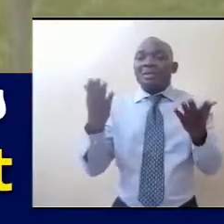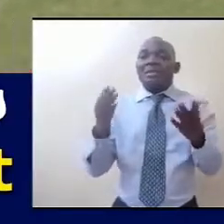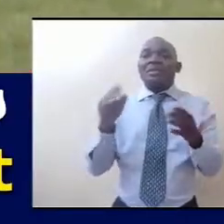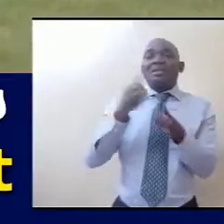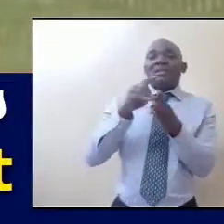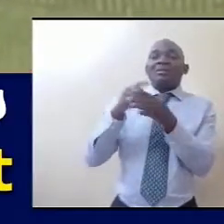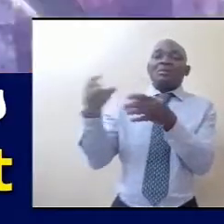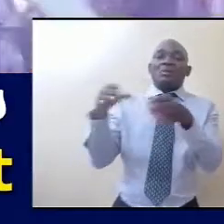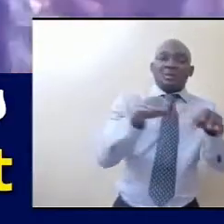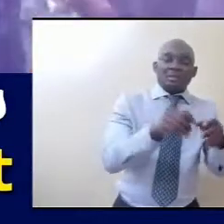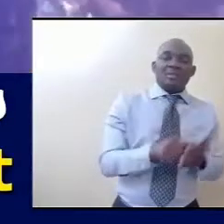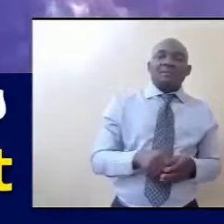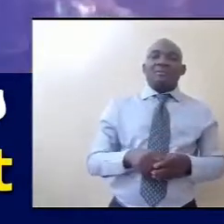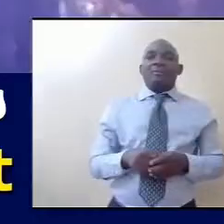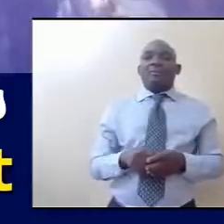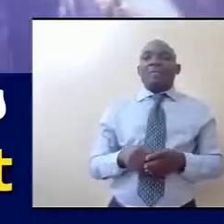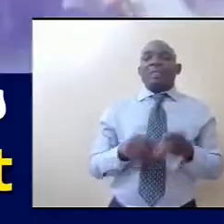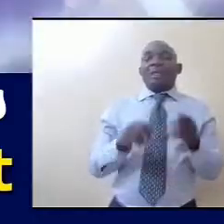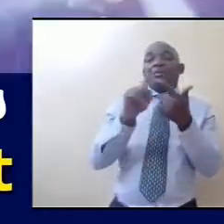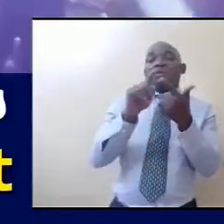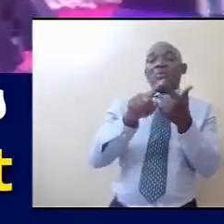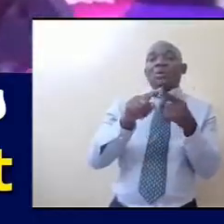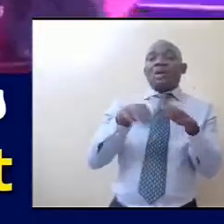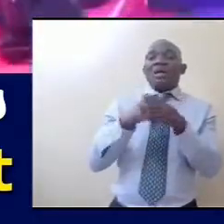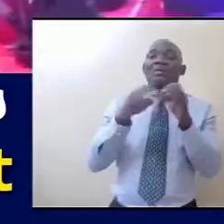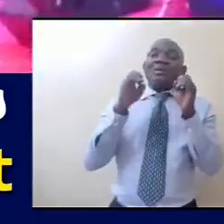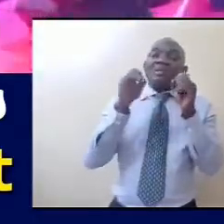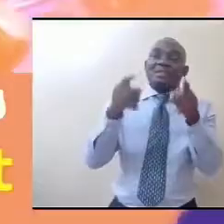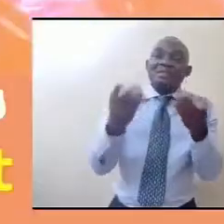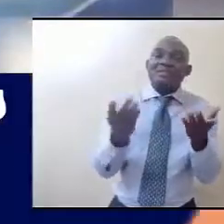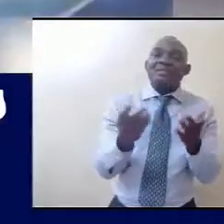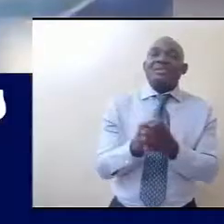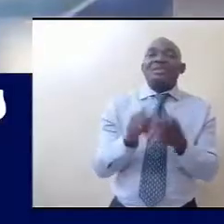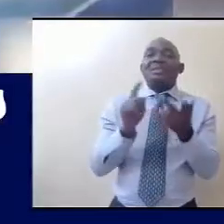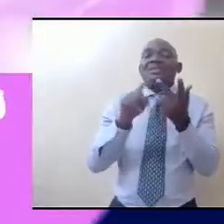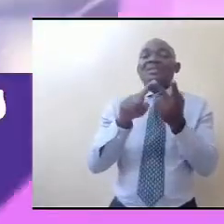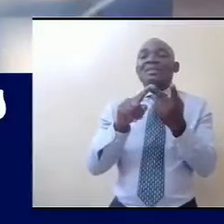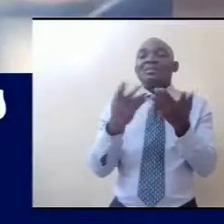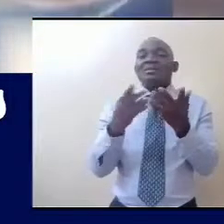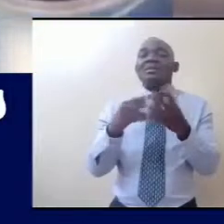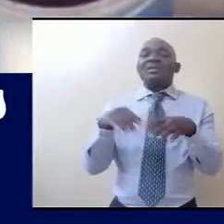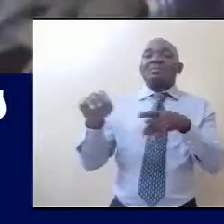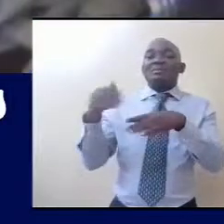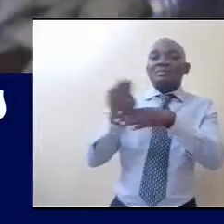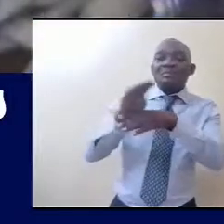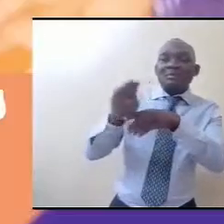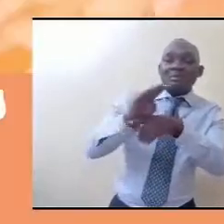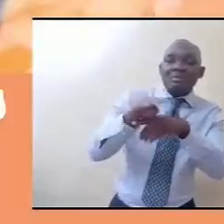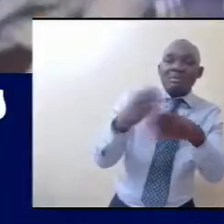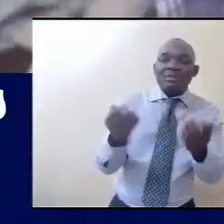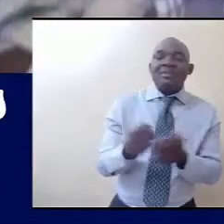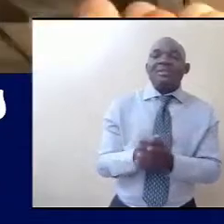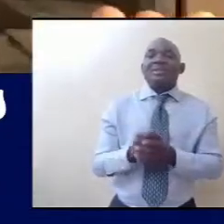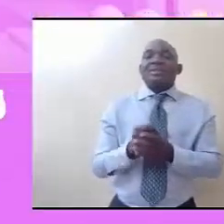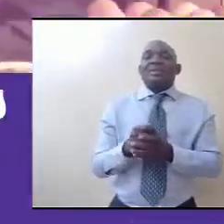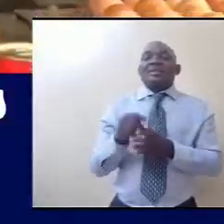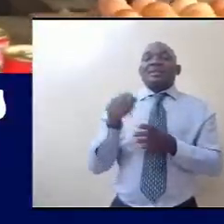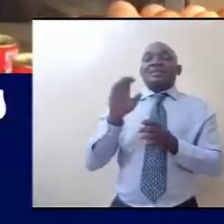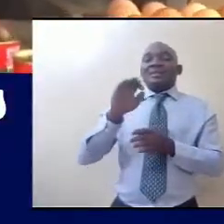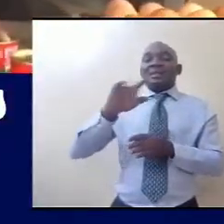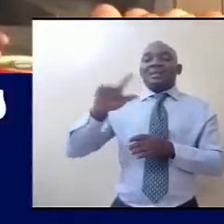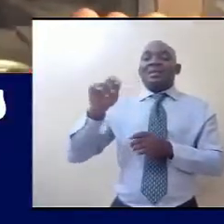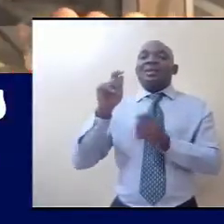sports and entertainment landscape in the disability community. 2. In the area of education. And 3. In